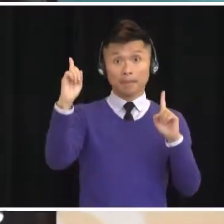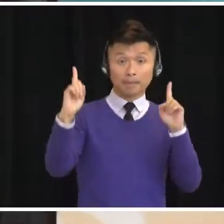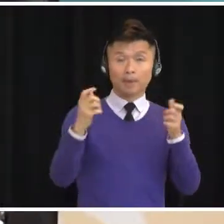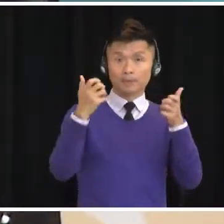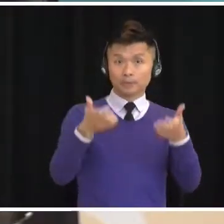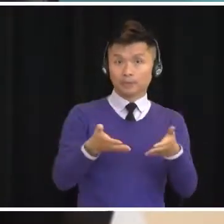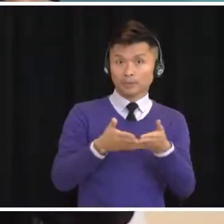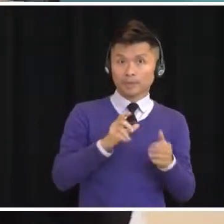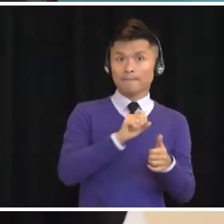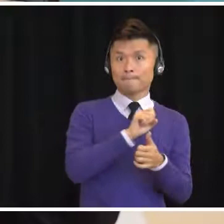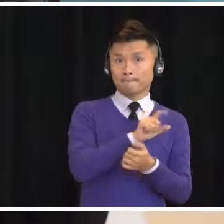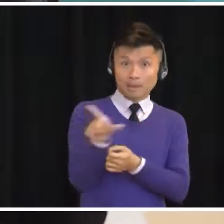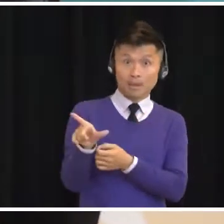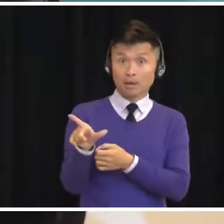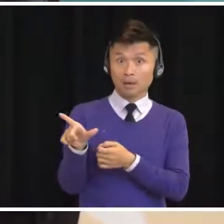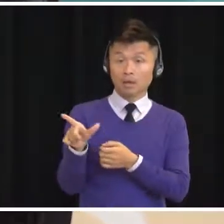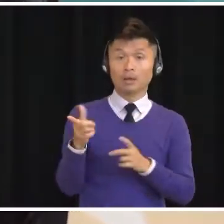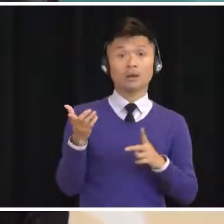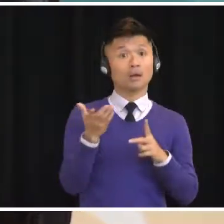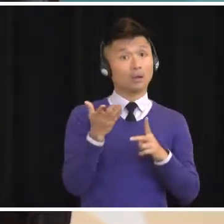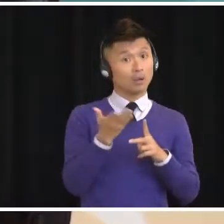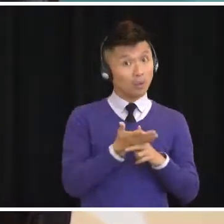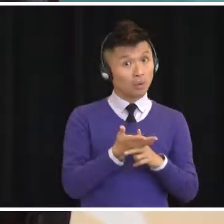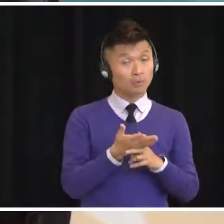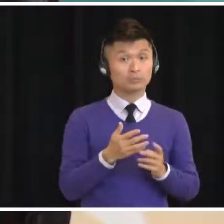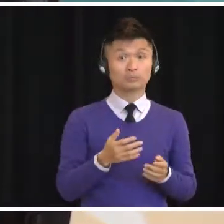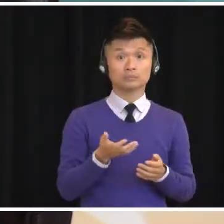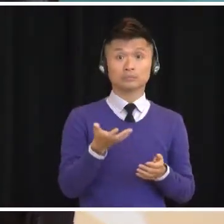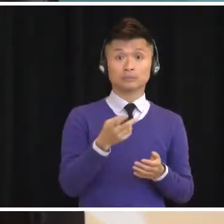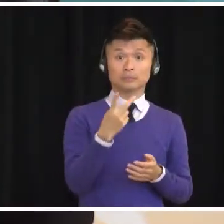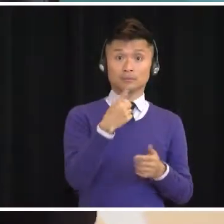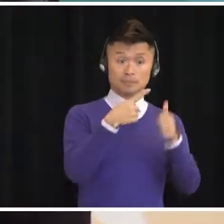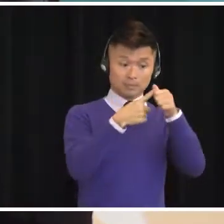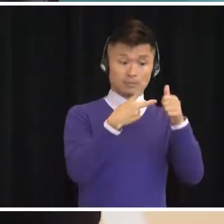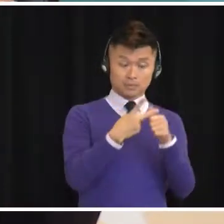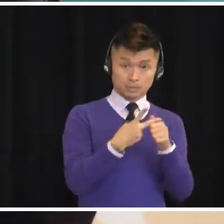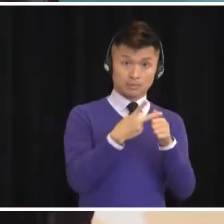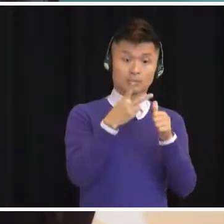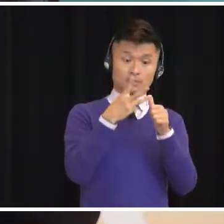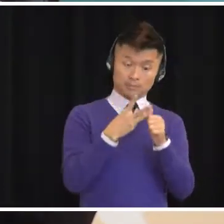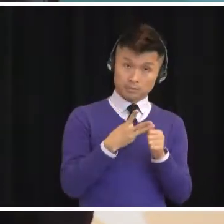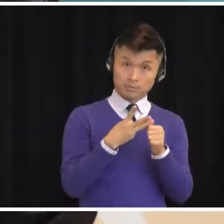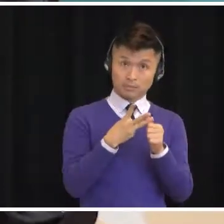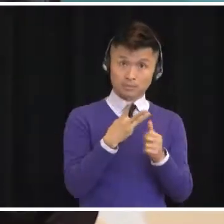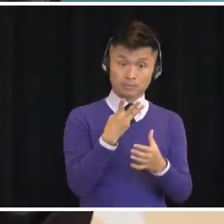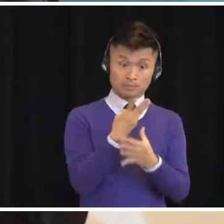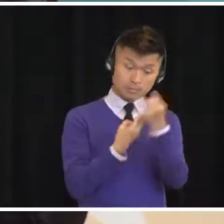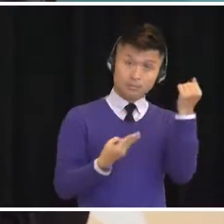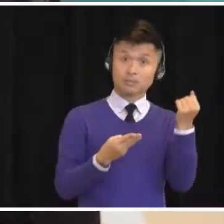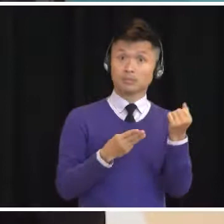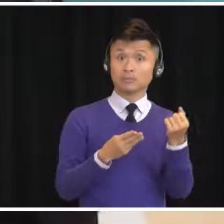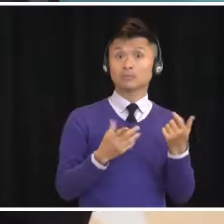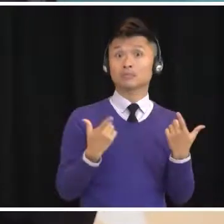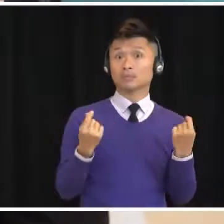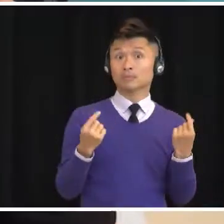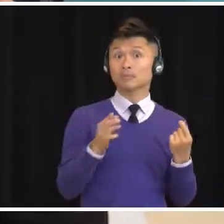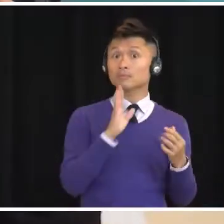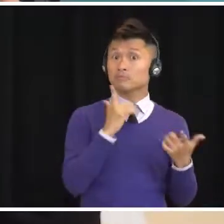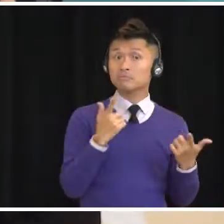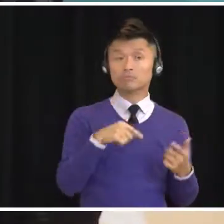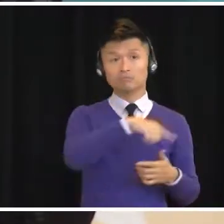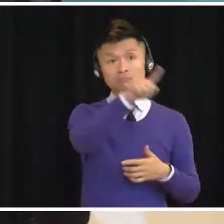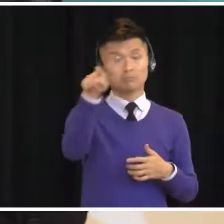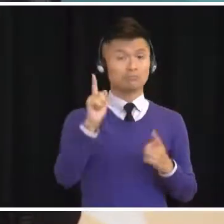of those or all three of those? I think it's extraordinarily important to